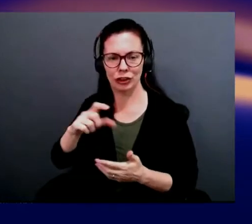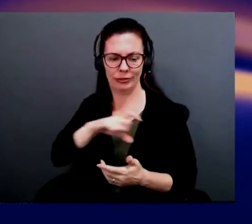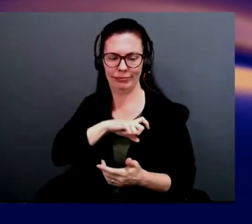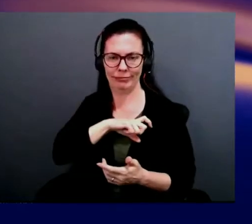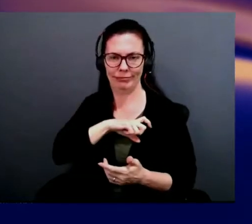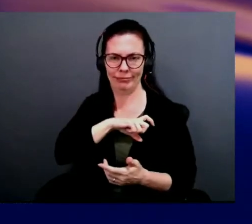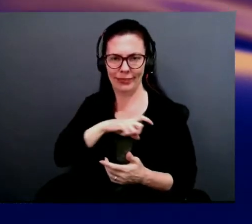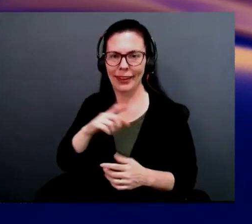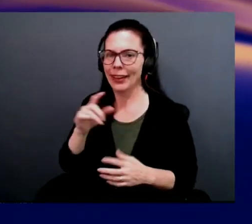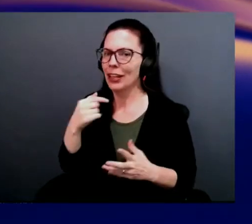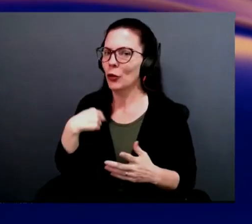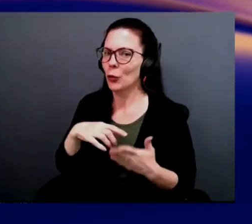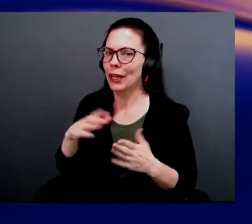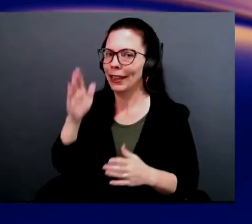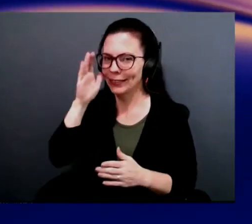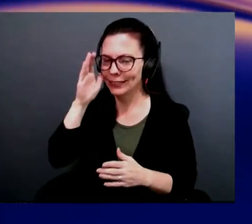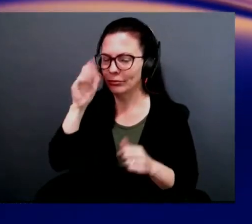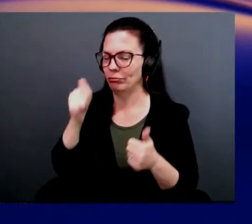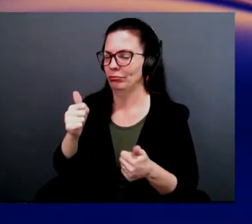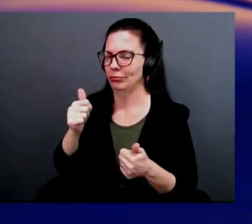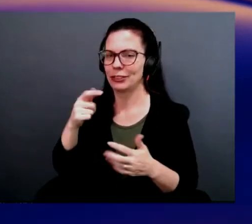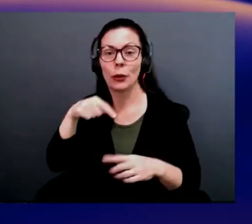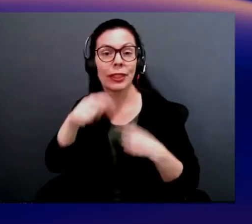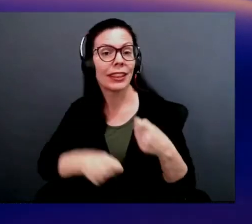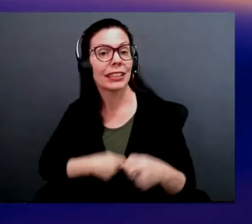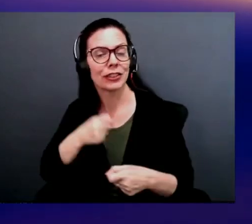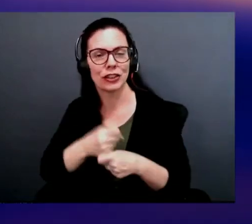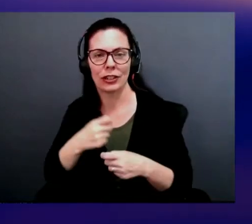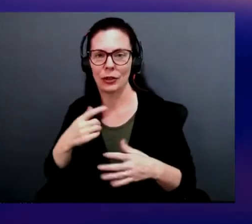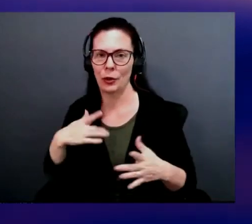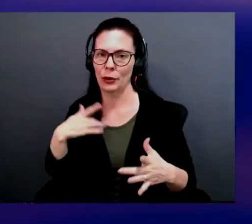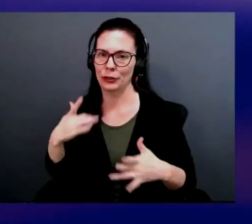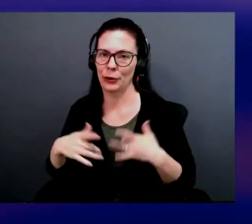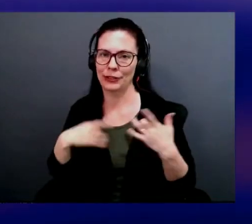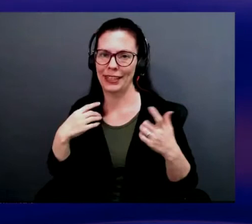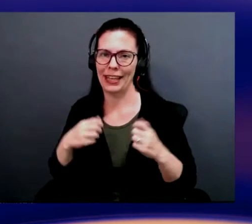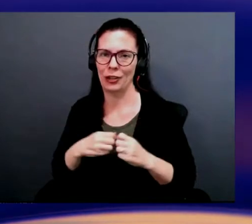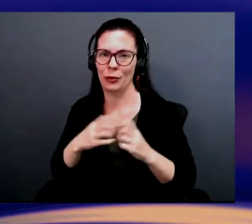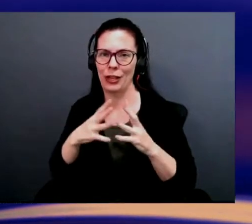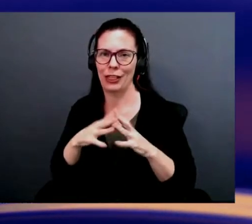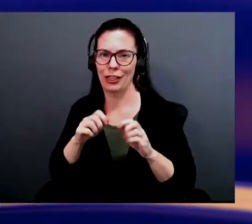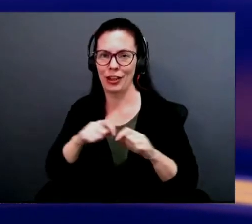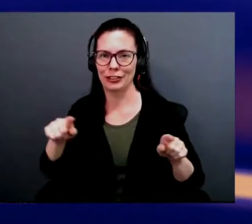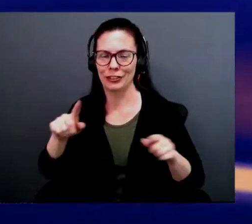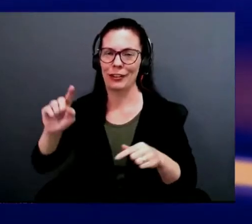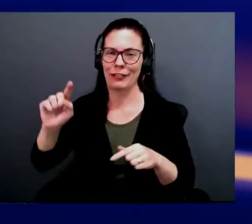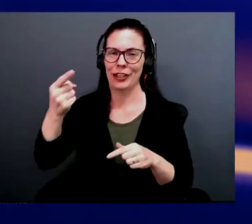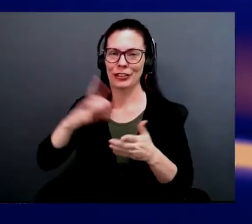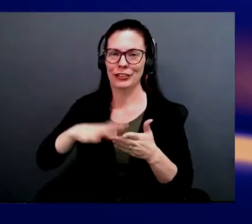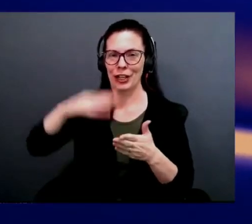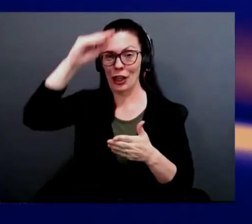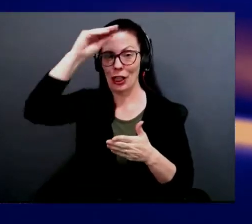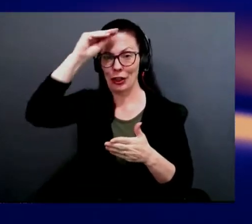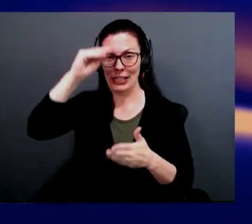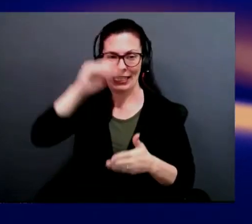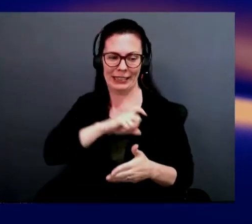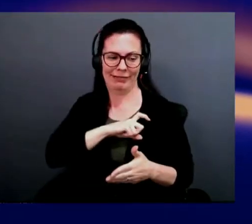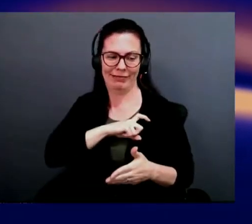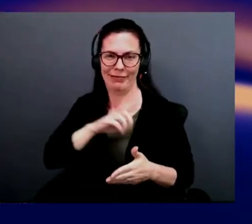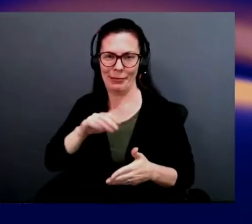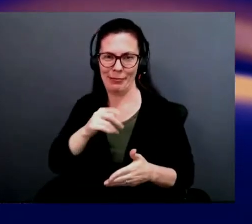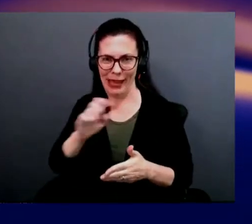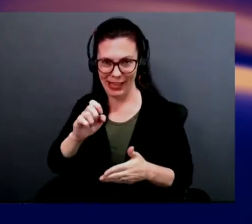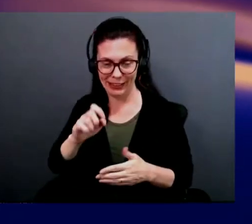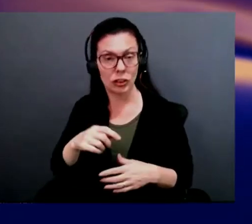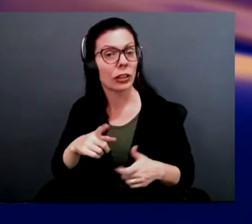them. So as of this year, we're really excited that we launched our first learning badges. Oh. The first ones we've